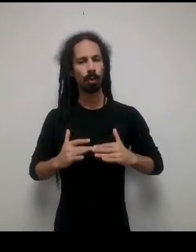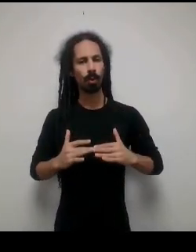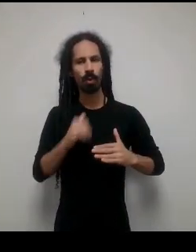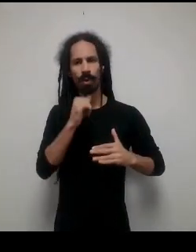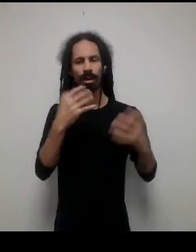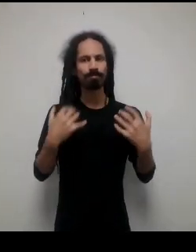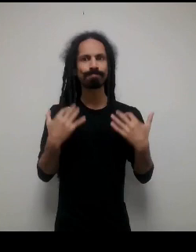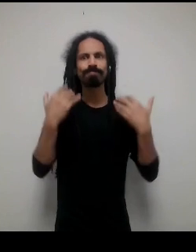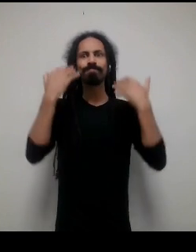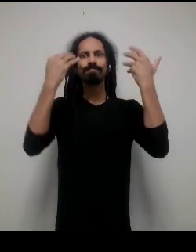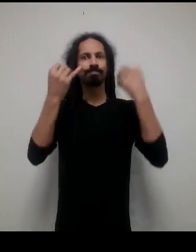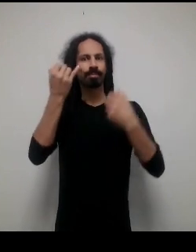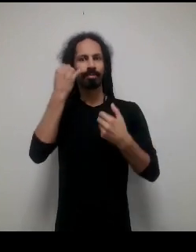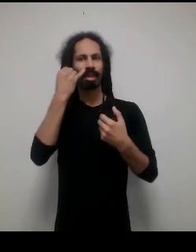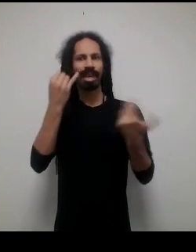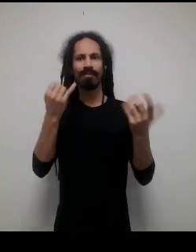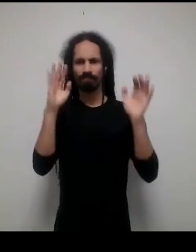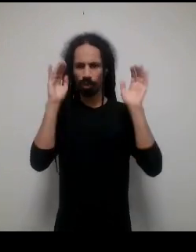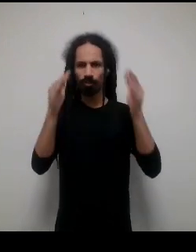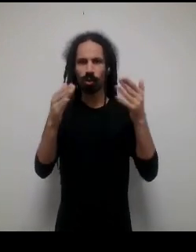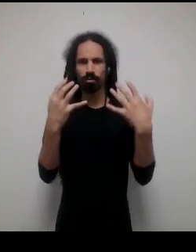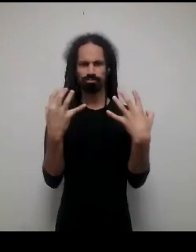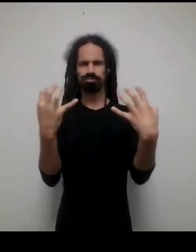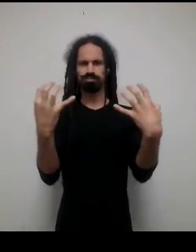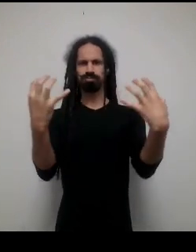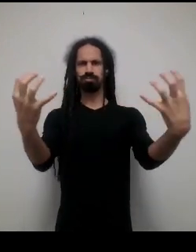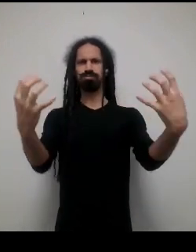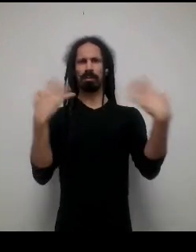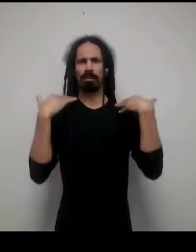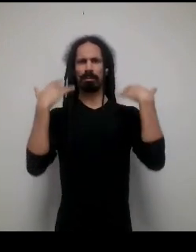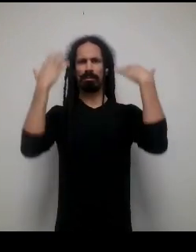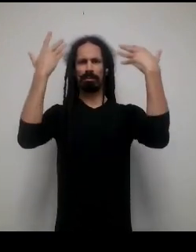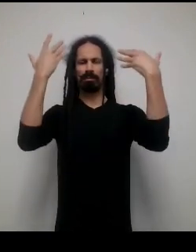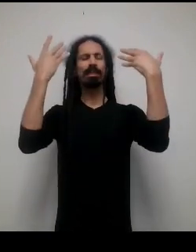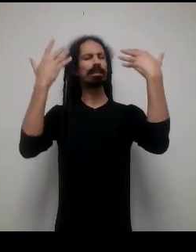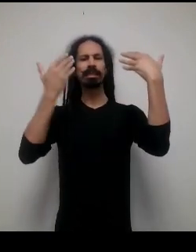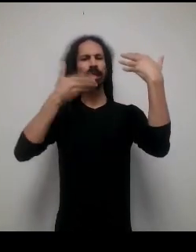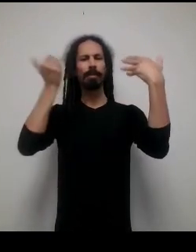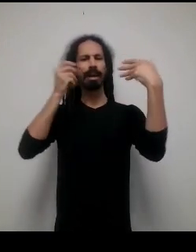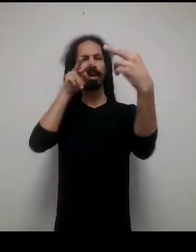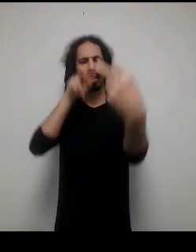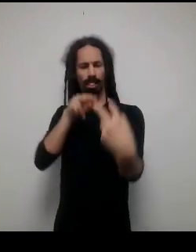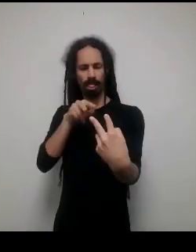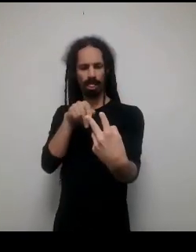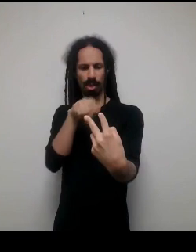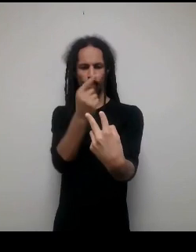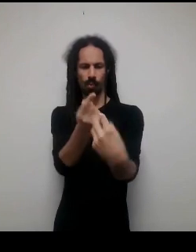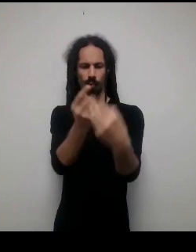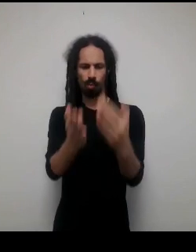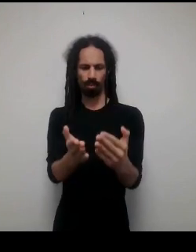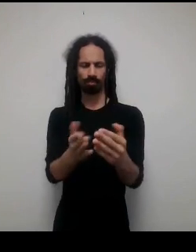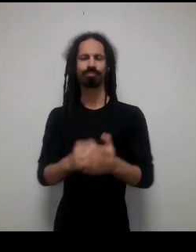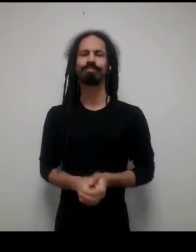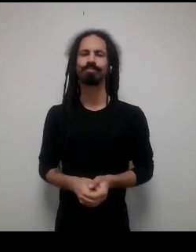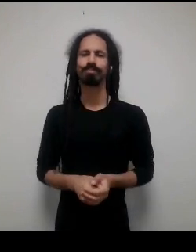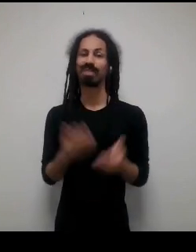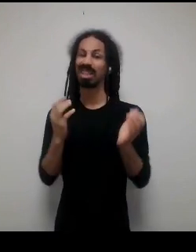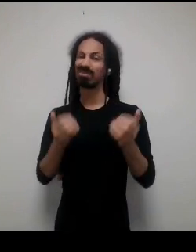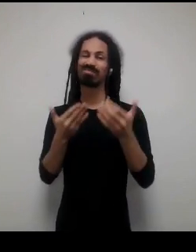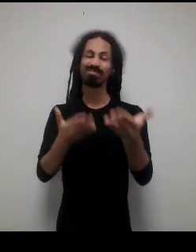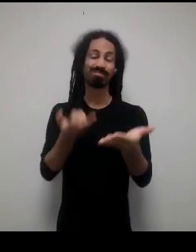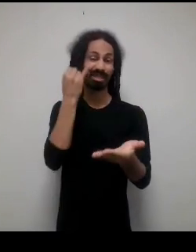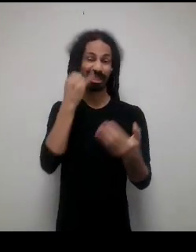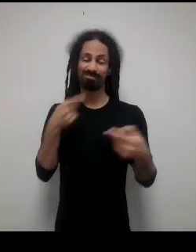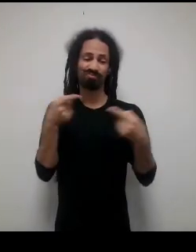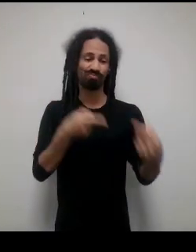people rather than a whole sea of faces in front of you. So one thing to try, especially if you've had challenges with this